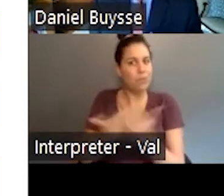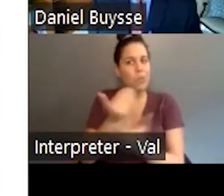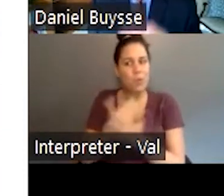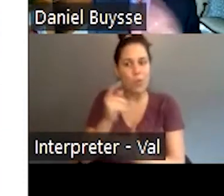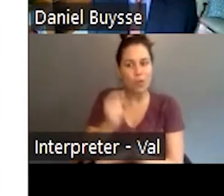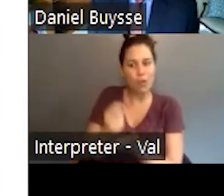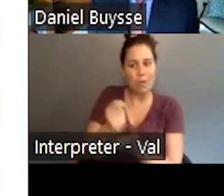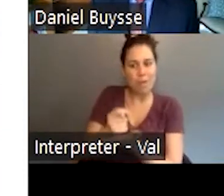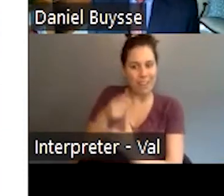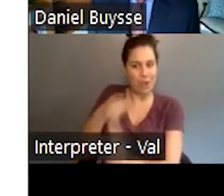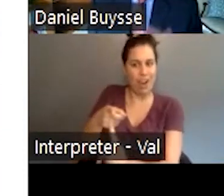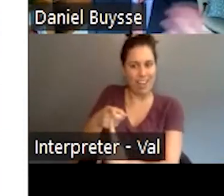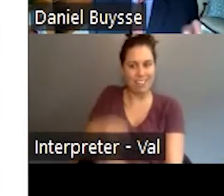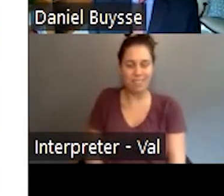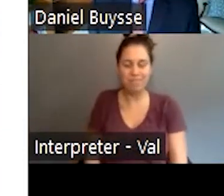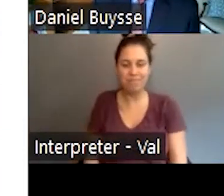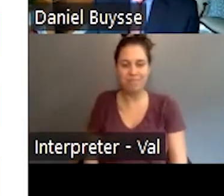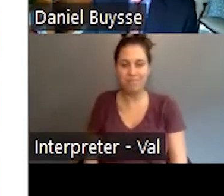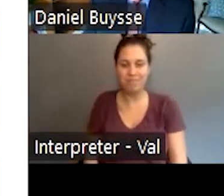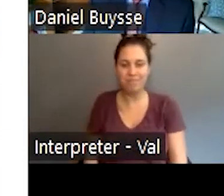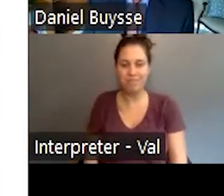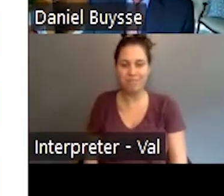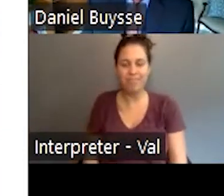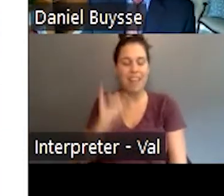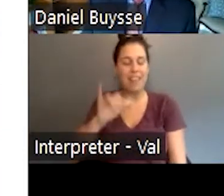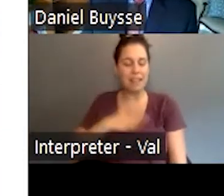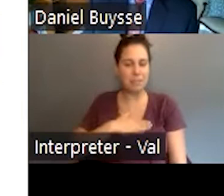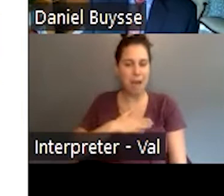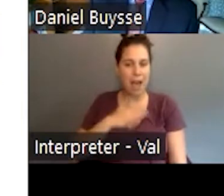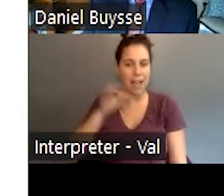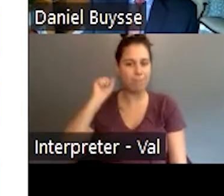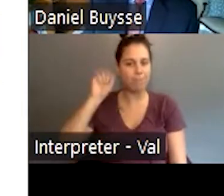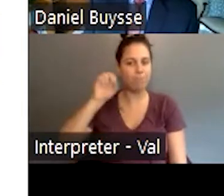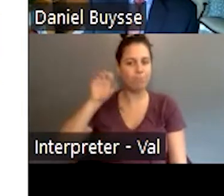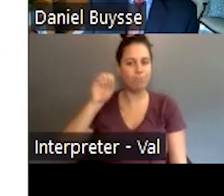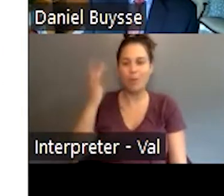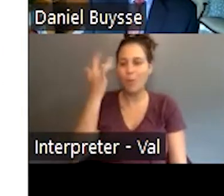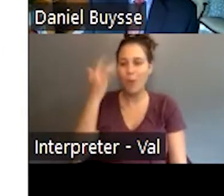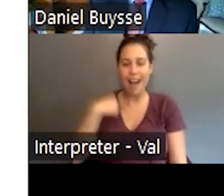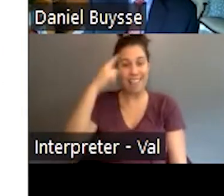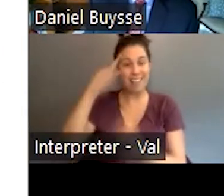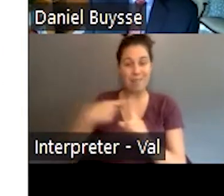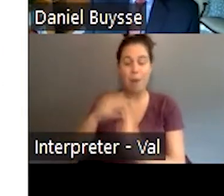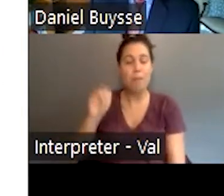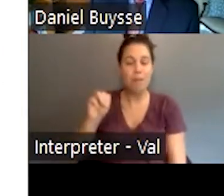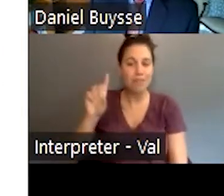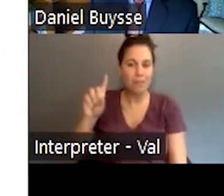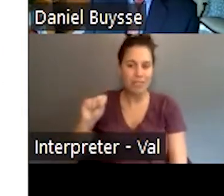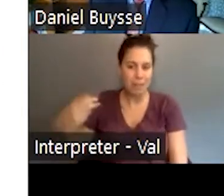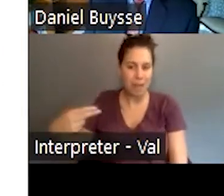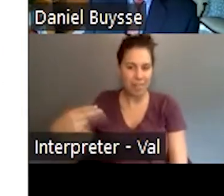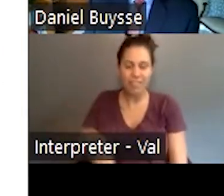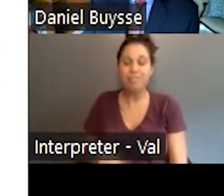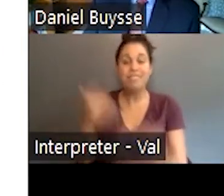So that's my overall kind of spiel on why I started to think about multidimensional sleep health. Now I'd like